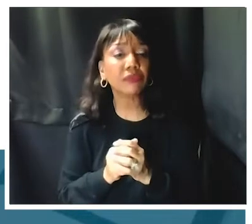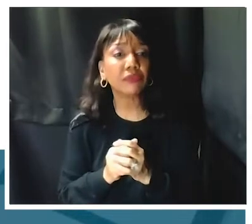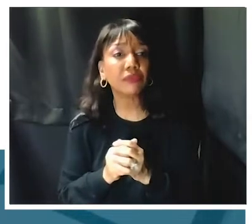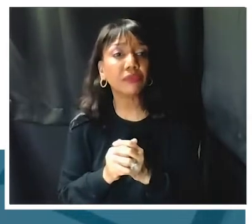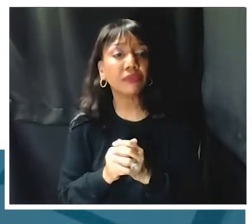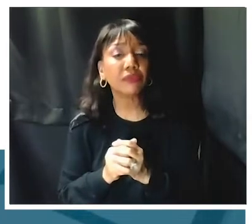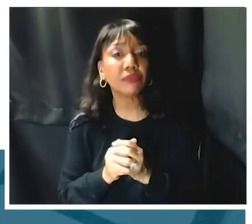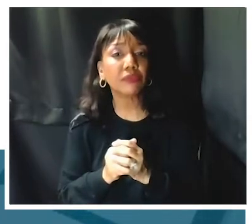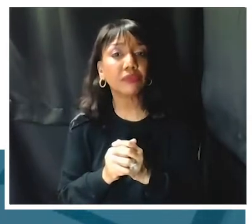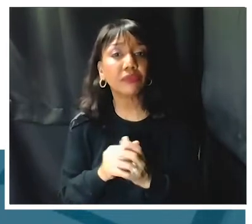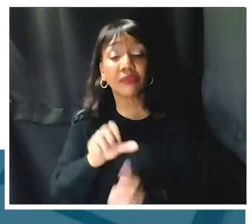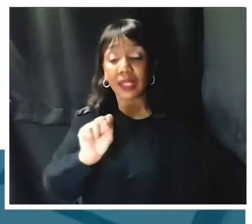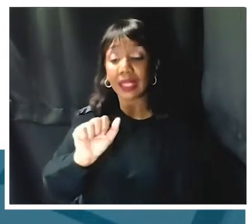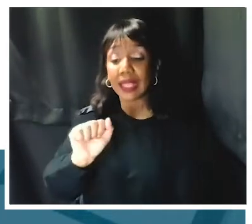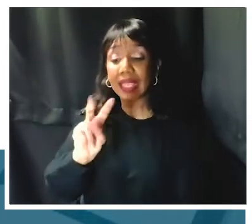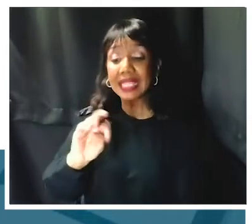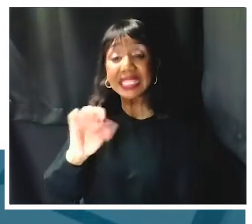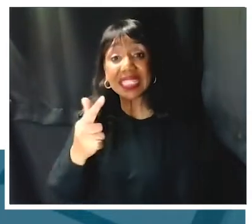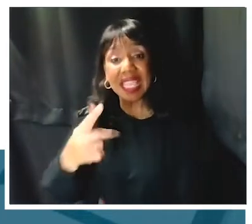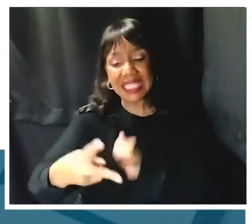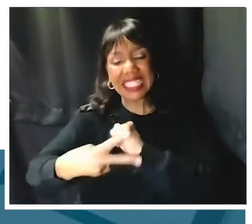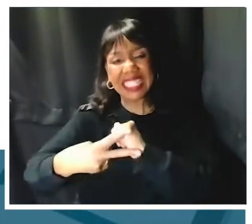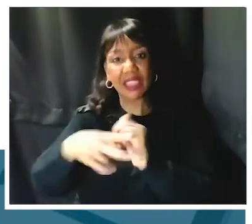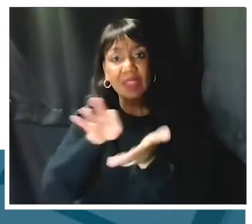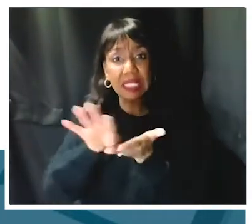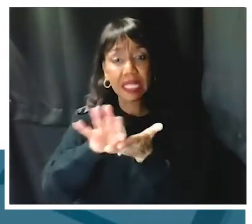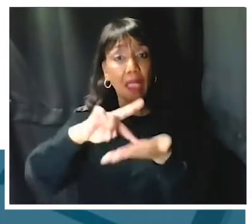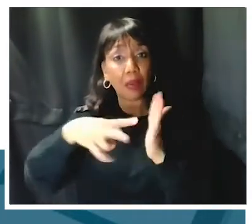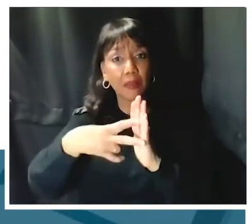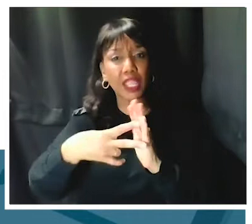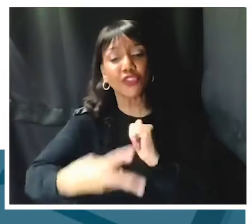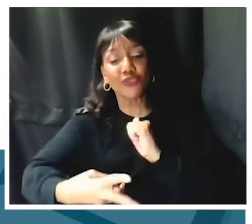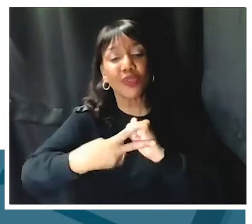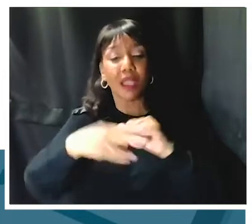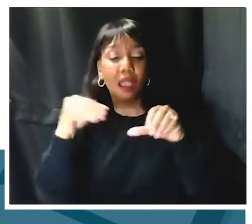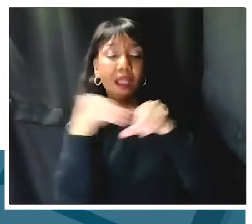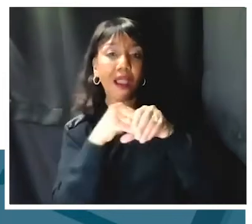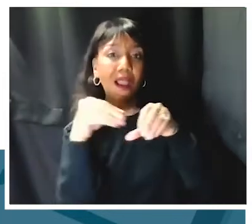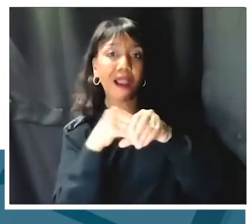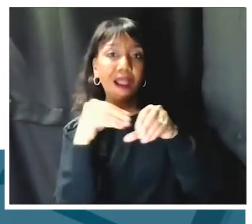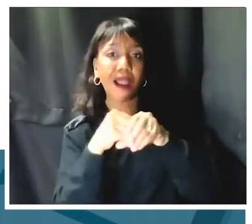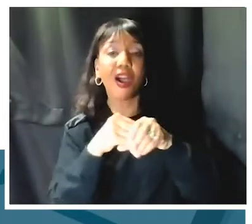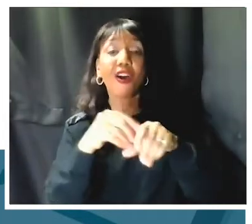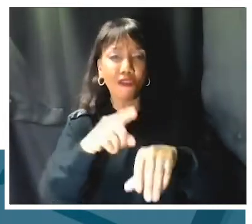A savings account is an account that you use to save your money for an extended period.